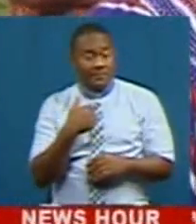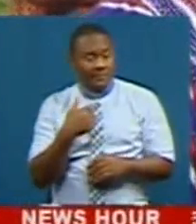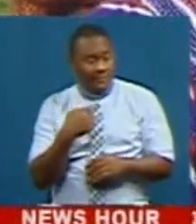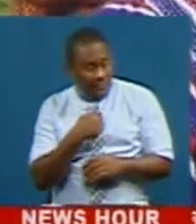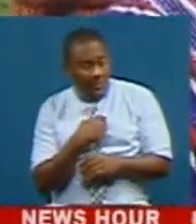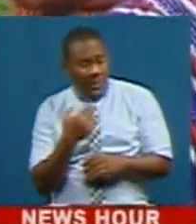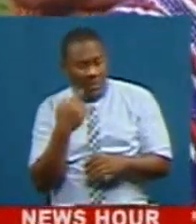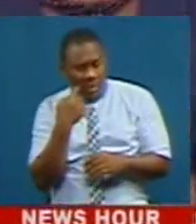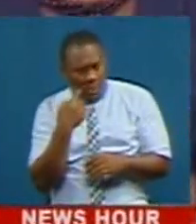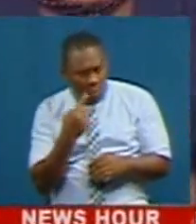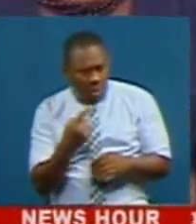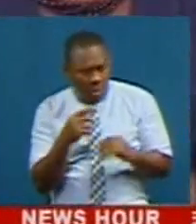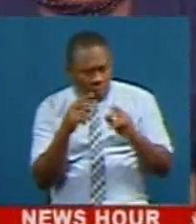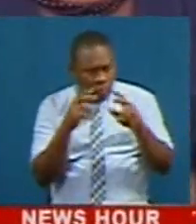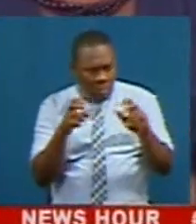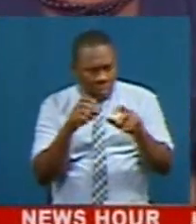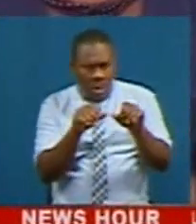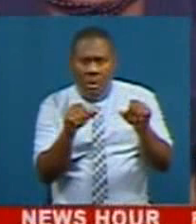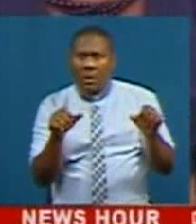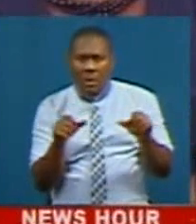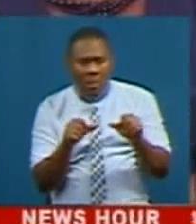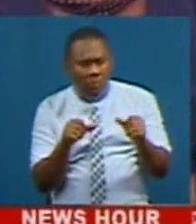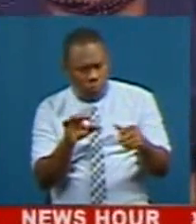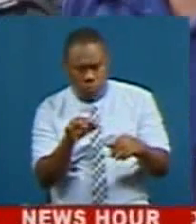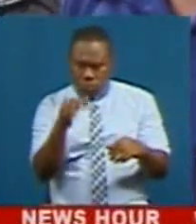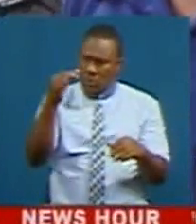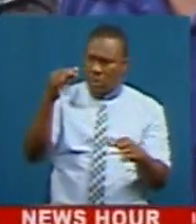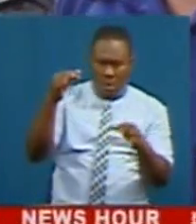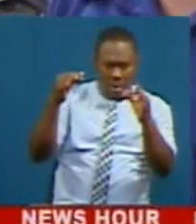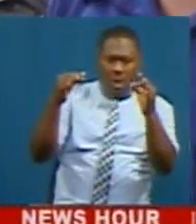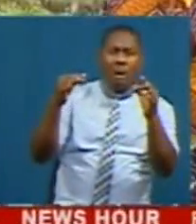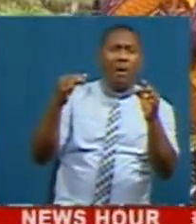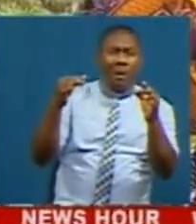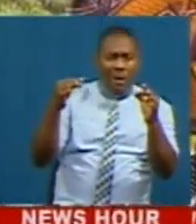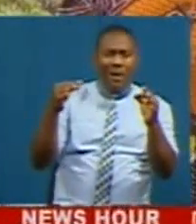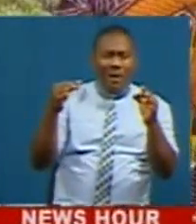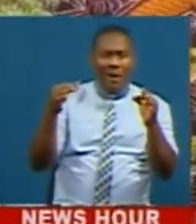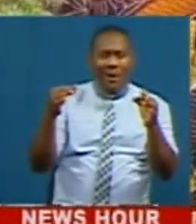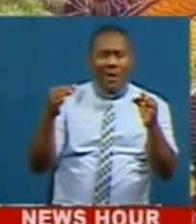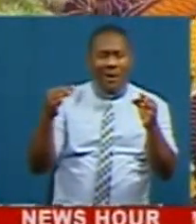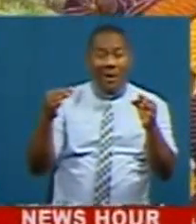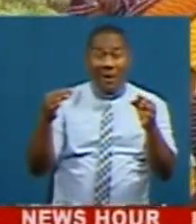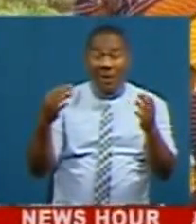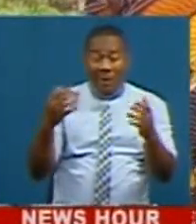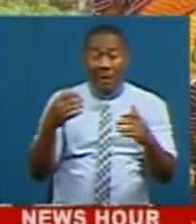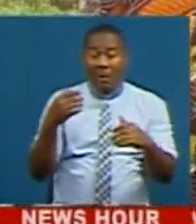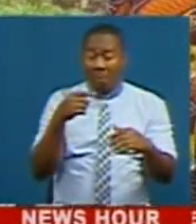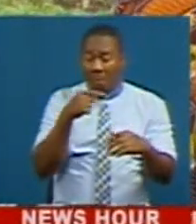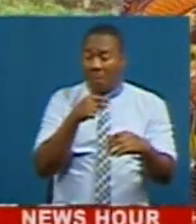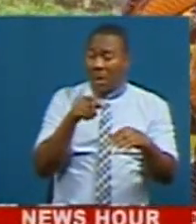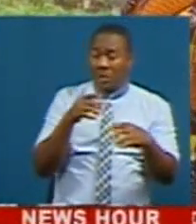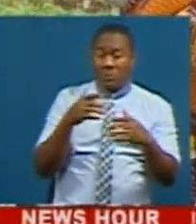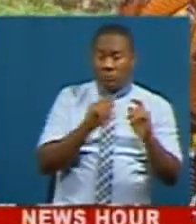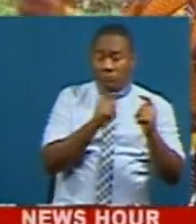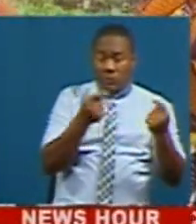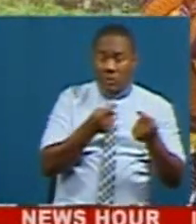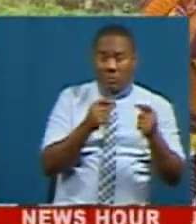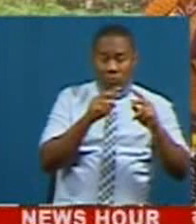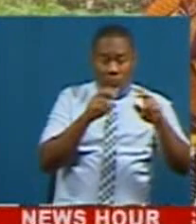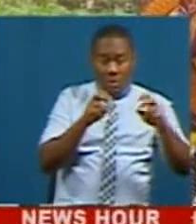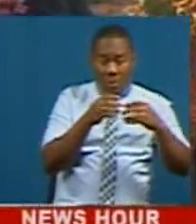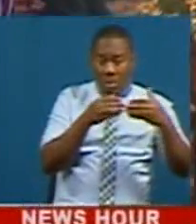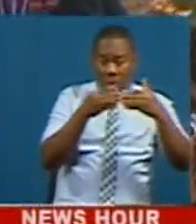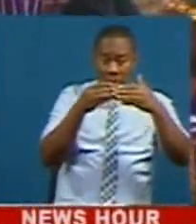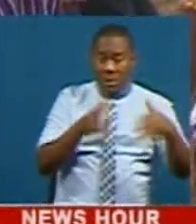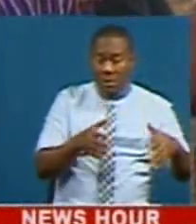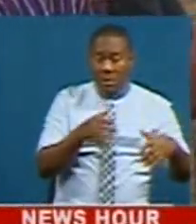to see at first hand evidence of the quality of the research work. They were taken through the work output by the research team leader,